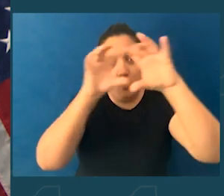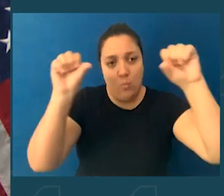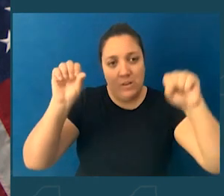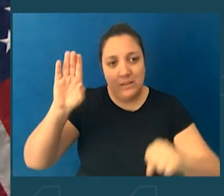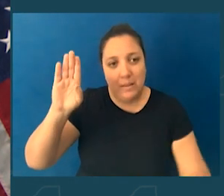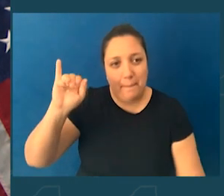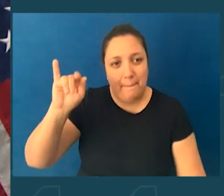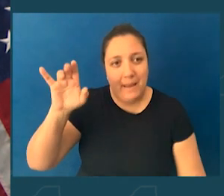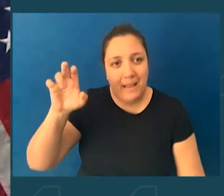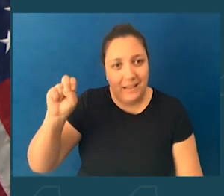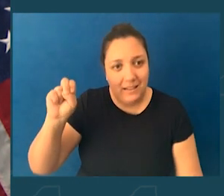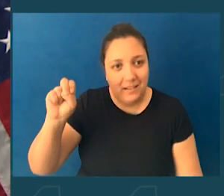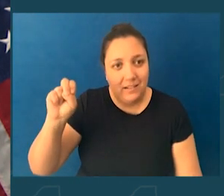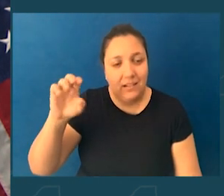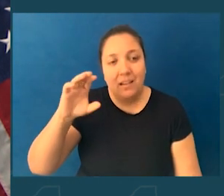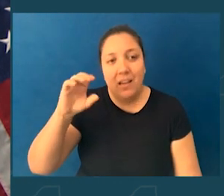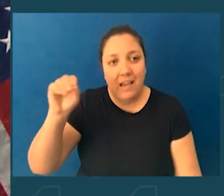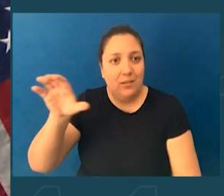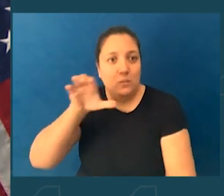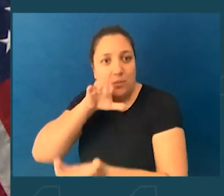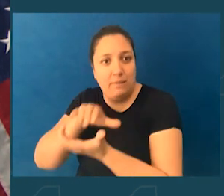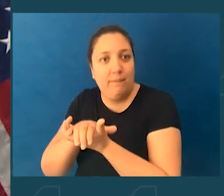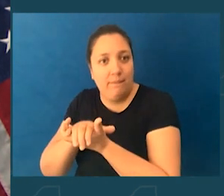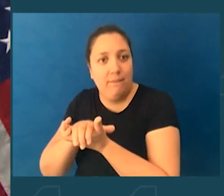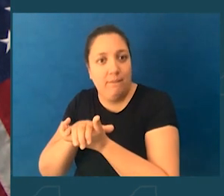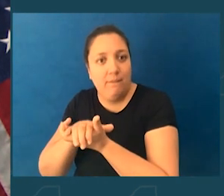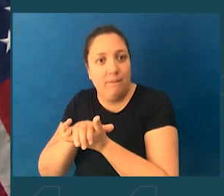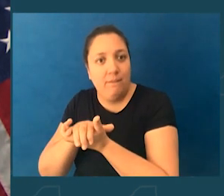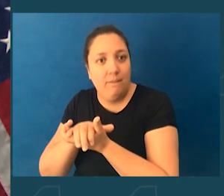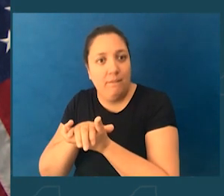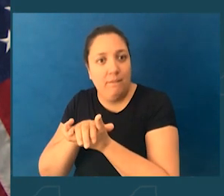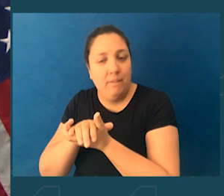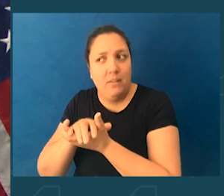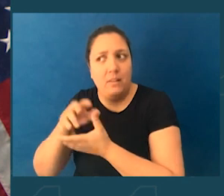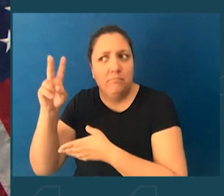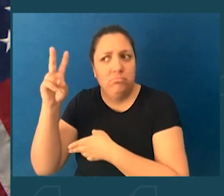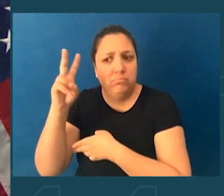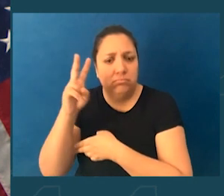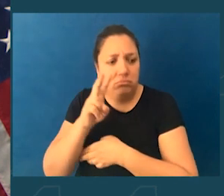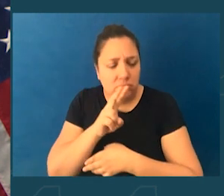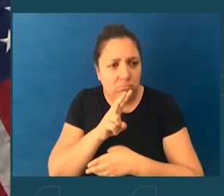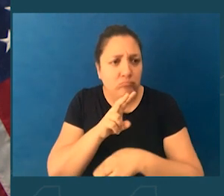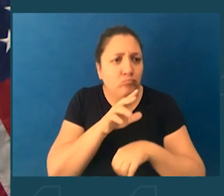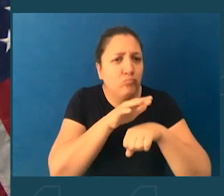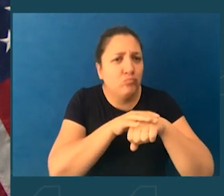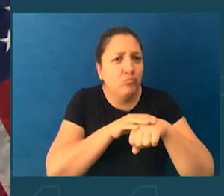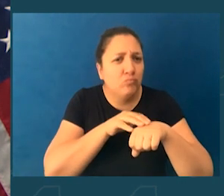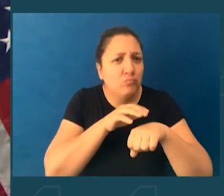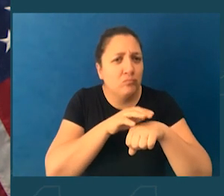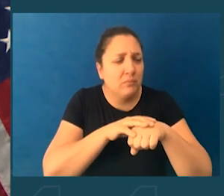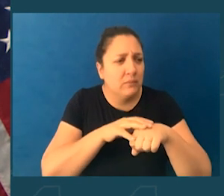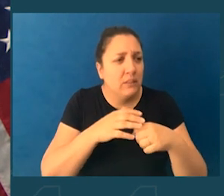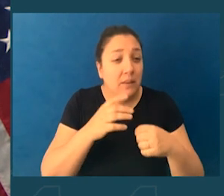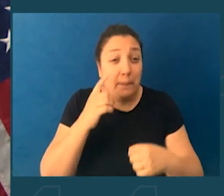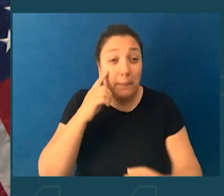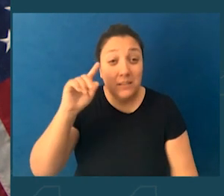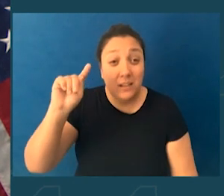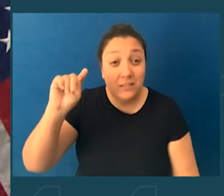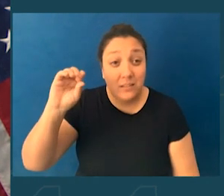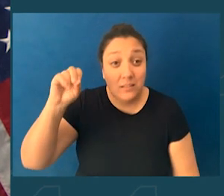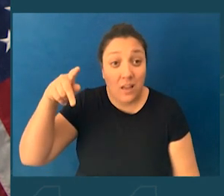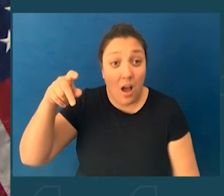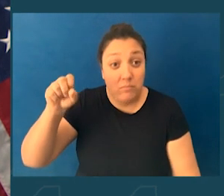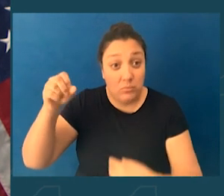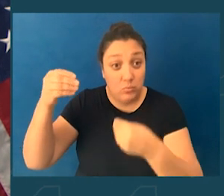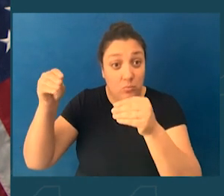and the First Lady, who came here to console our city after the top tragedy, the Tops Massacre. They